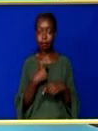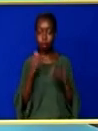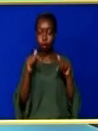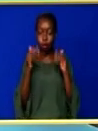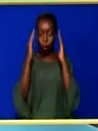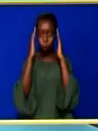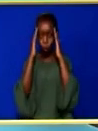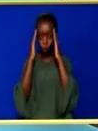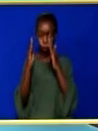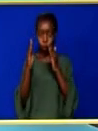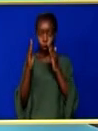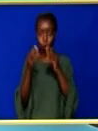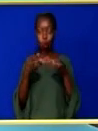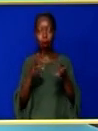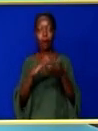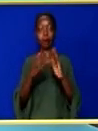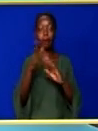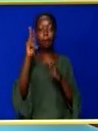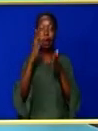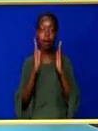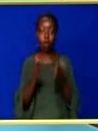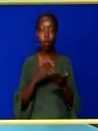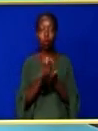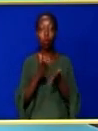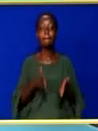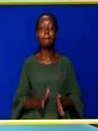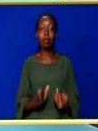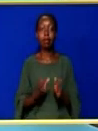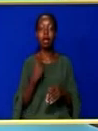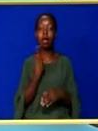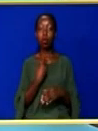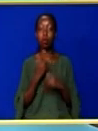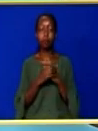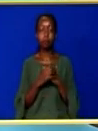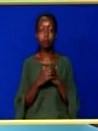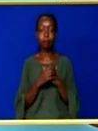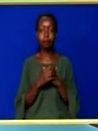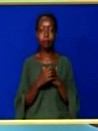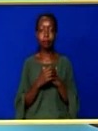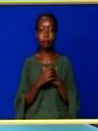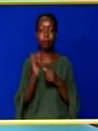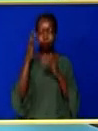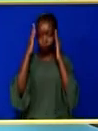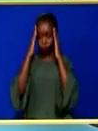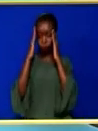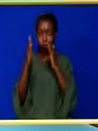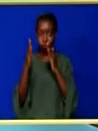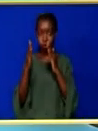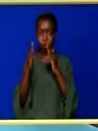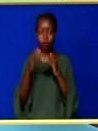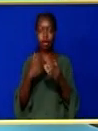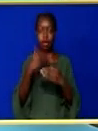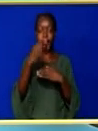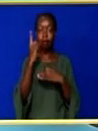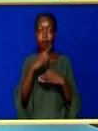with ways of becoming a Kenyan citizen through birth alone. Yes. We look at these qualifications. Once we are over with it,